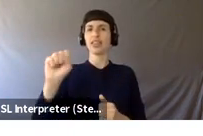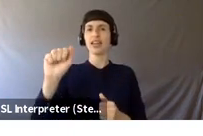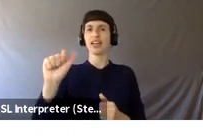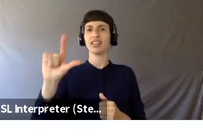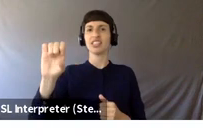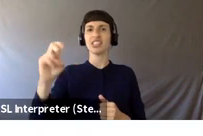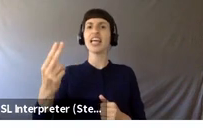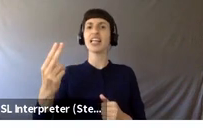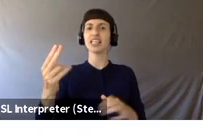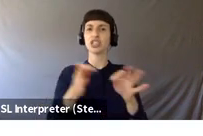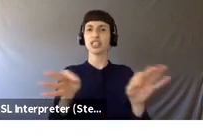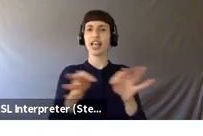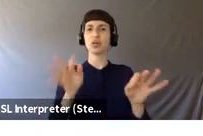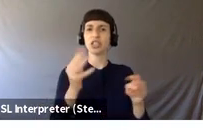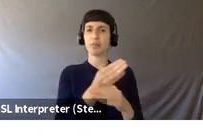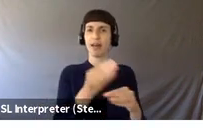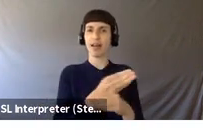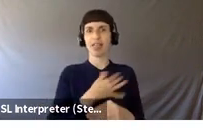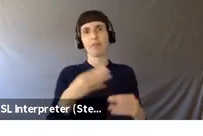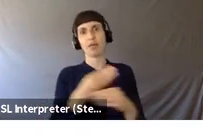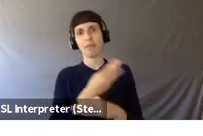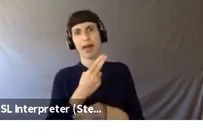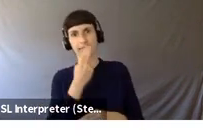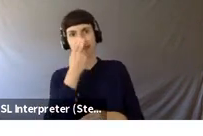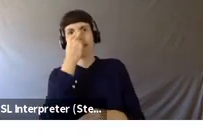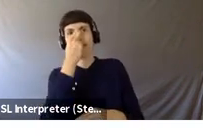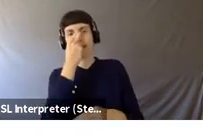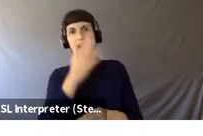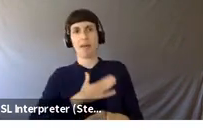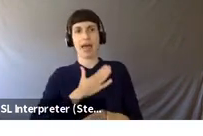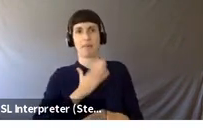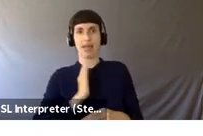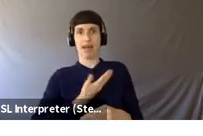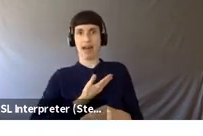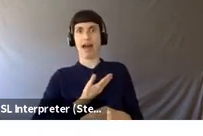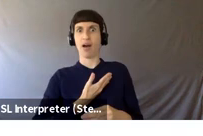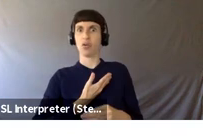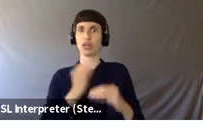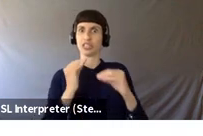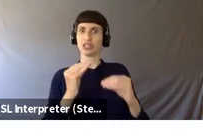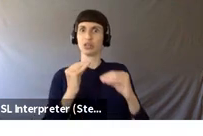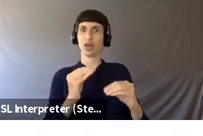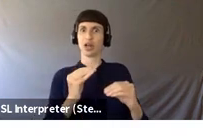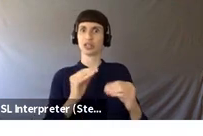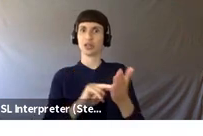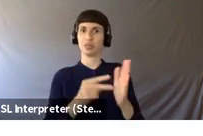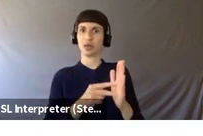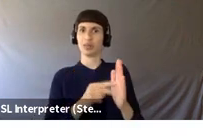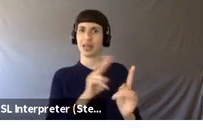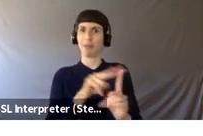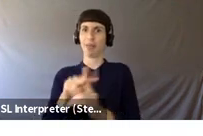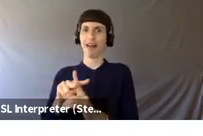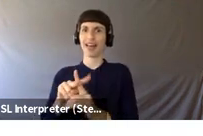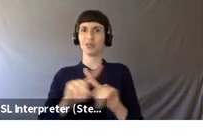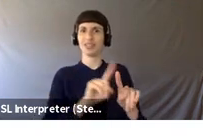the ideas that our instructional practices at work really work for all languages, and I'm learning a little bit more about that. I'm excited. I want to find out